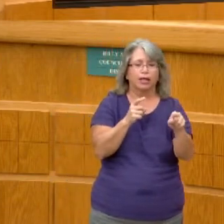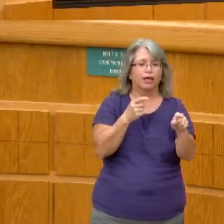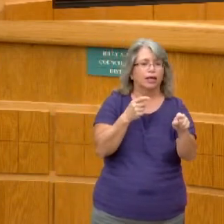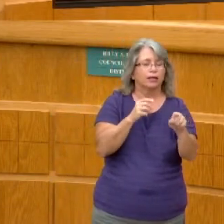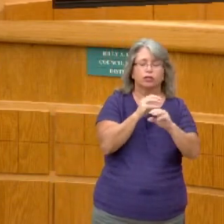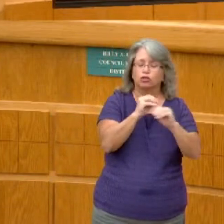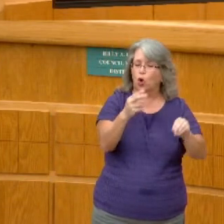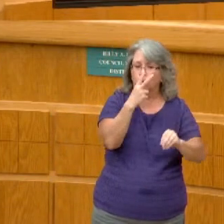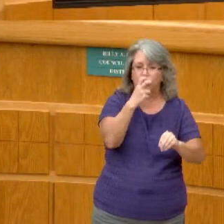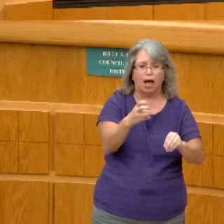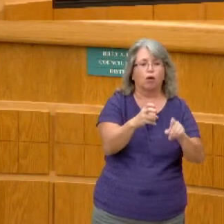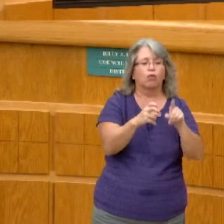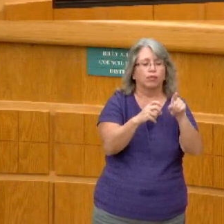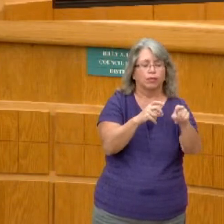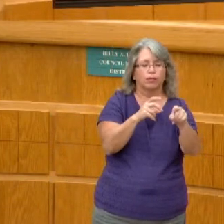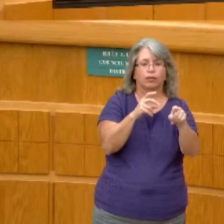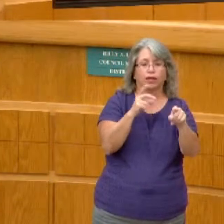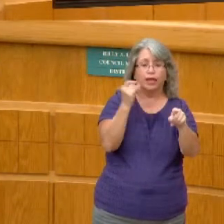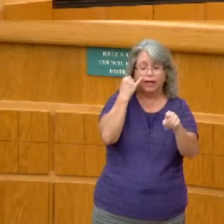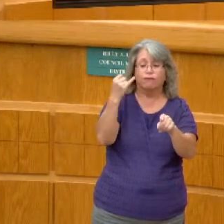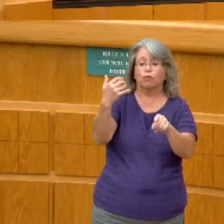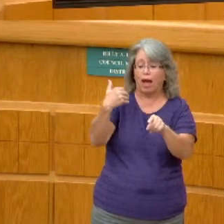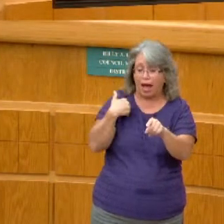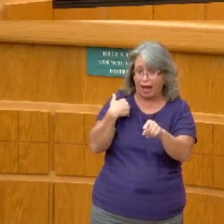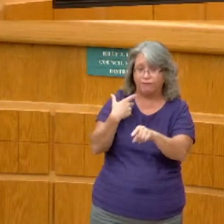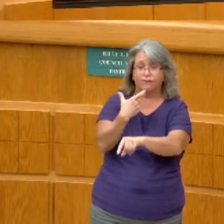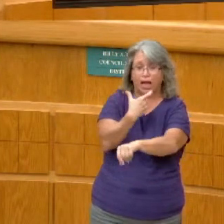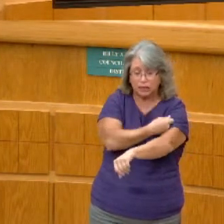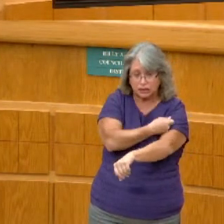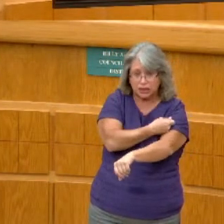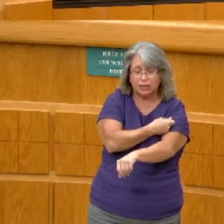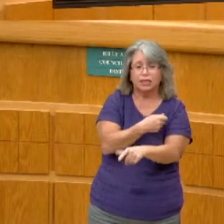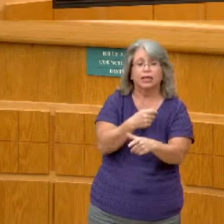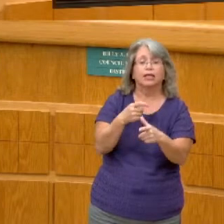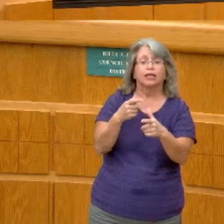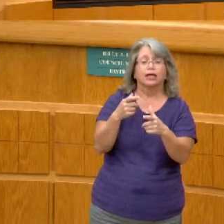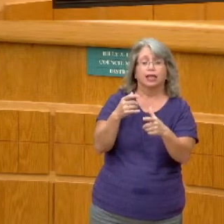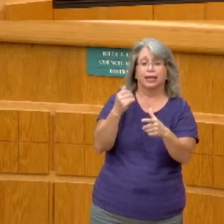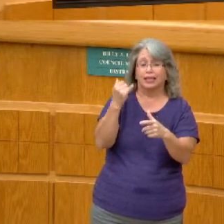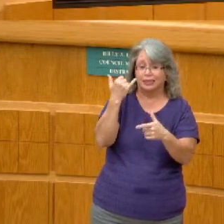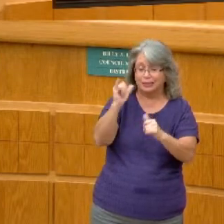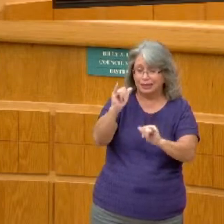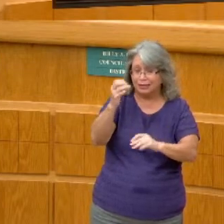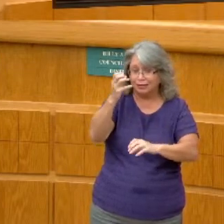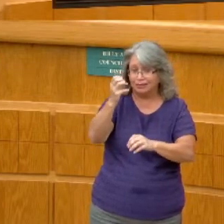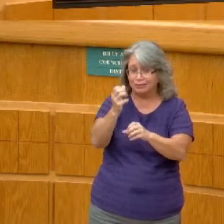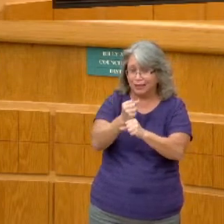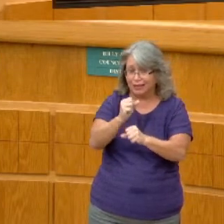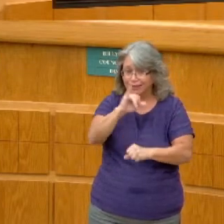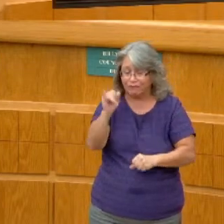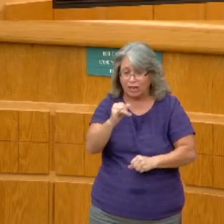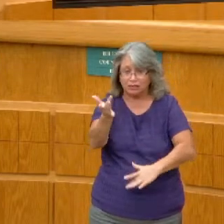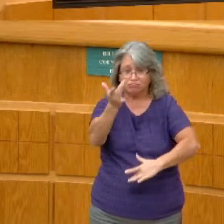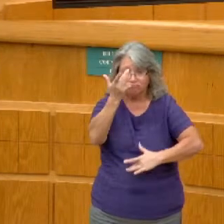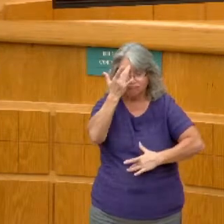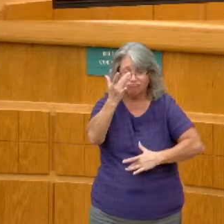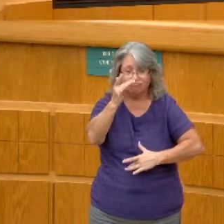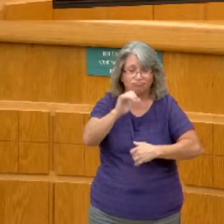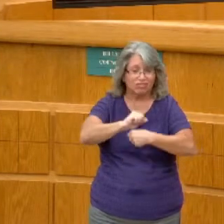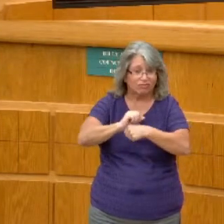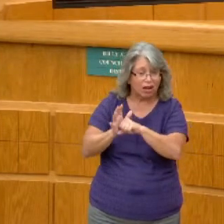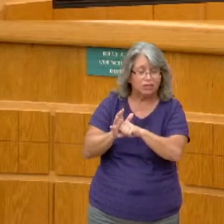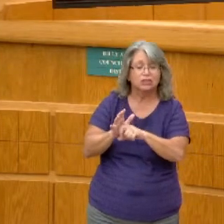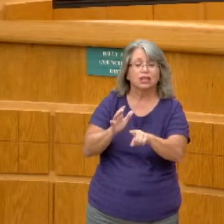to vaccinated breakthroughs is lopsided. So when a vaccinated person does get an infection, they have